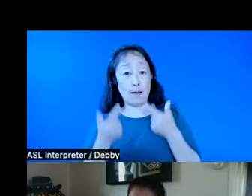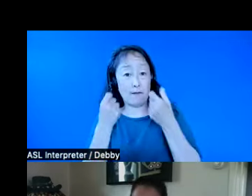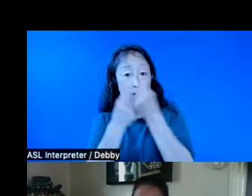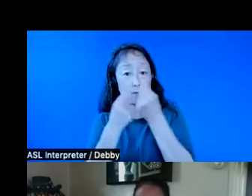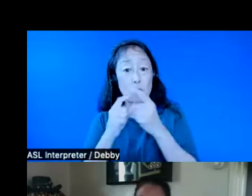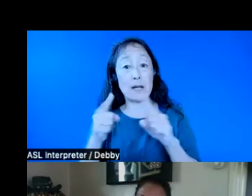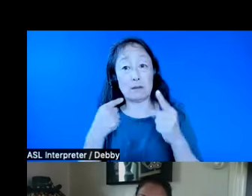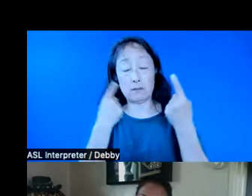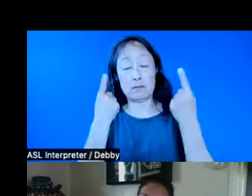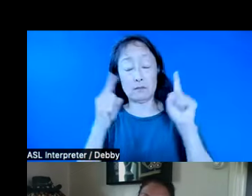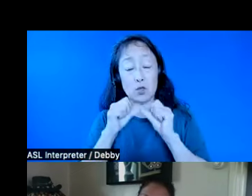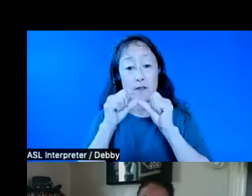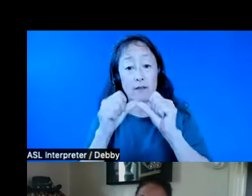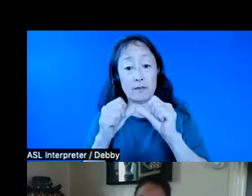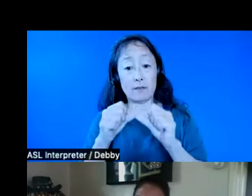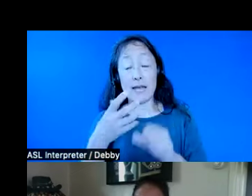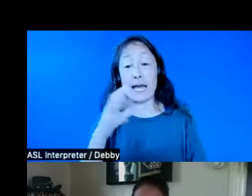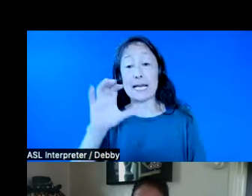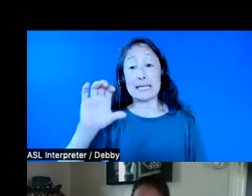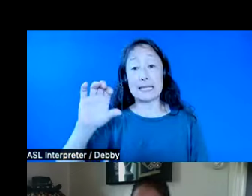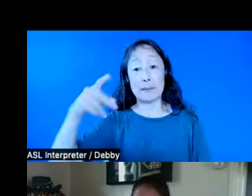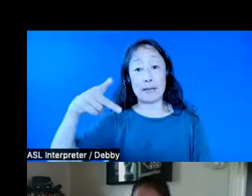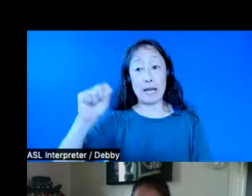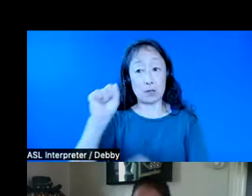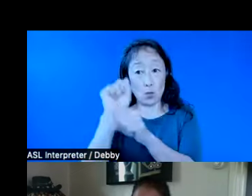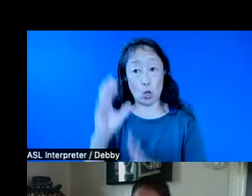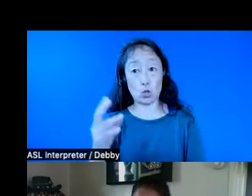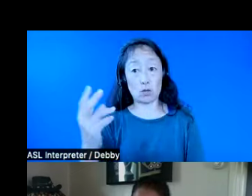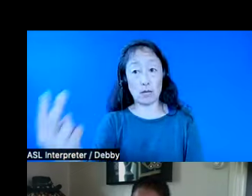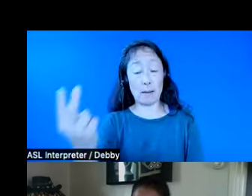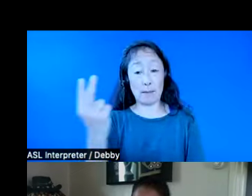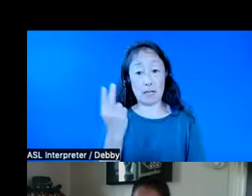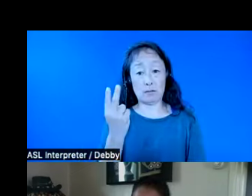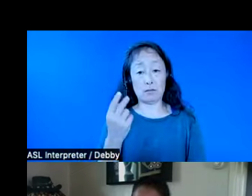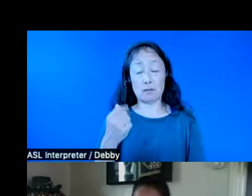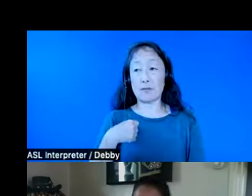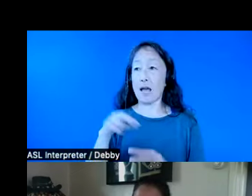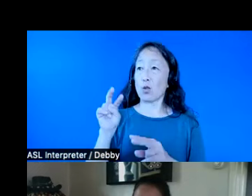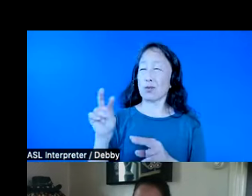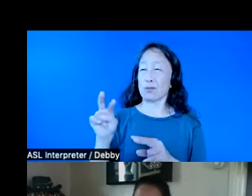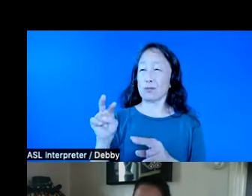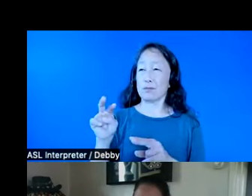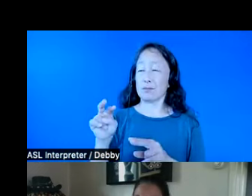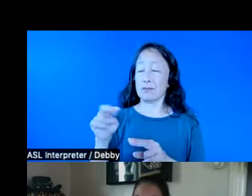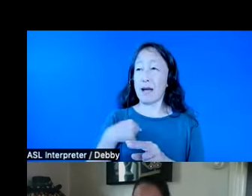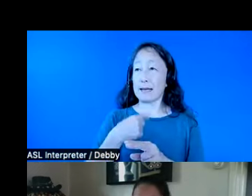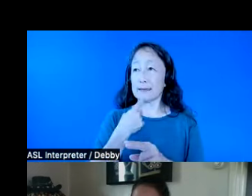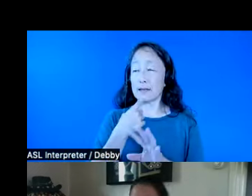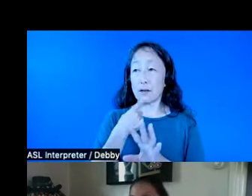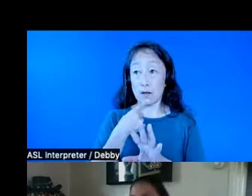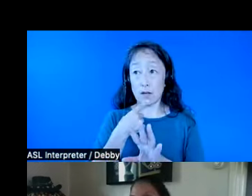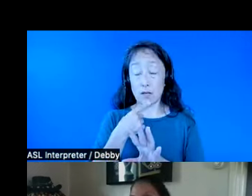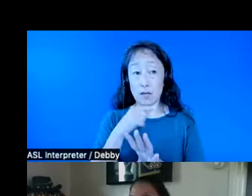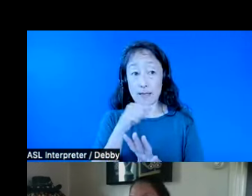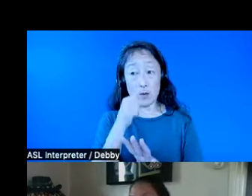came through. And these CPS workers came in, and I looked at them and I said, this woman